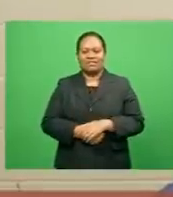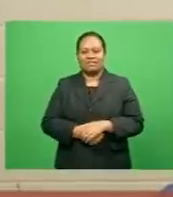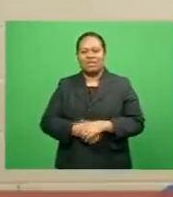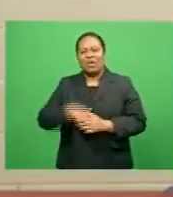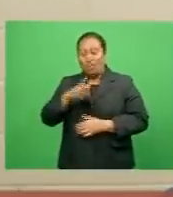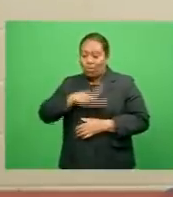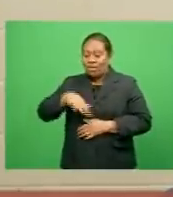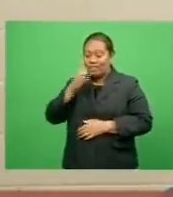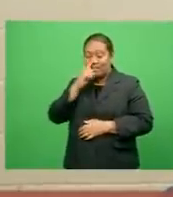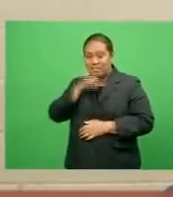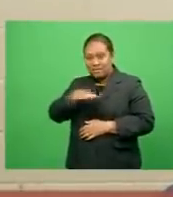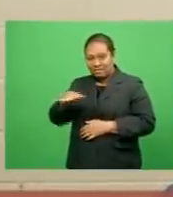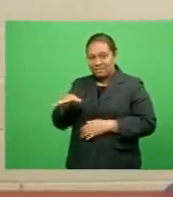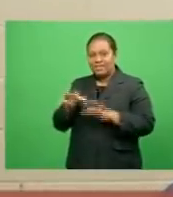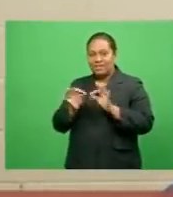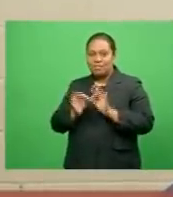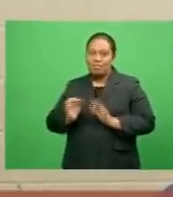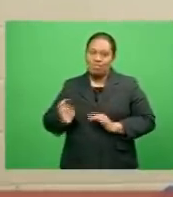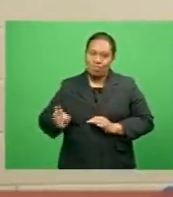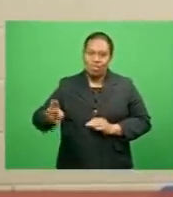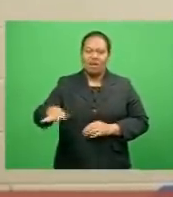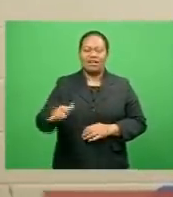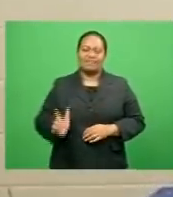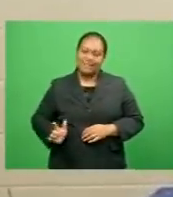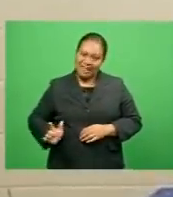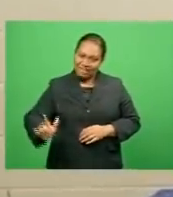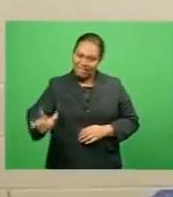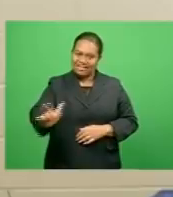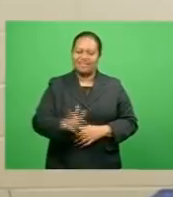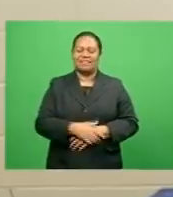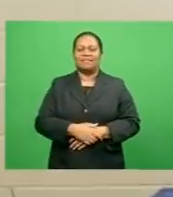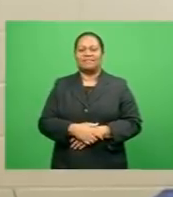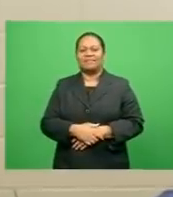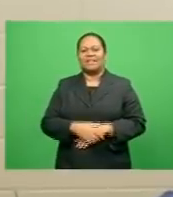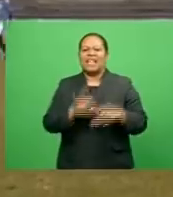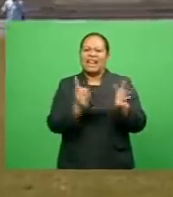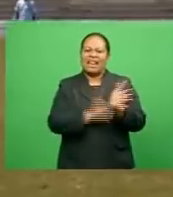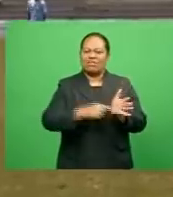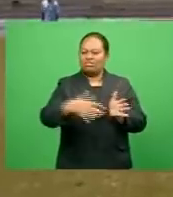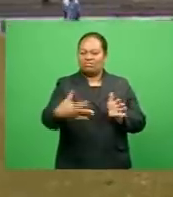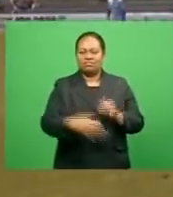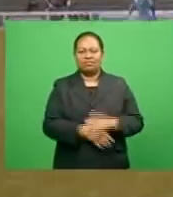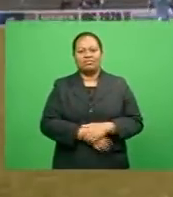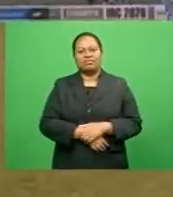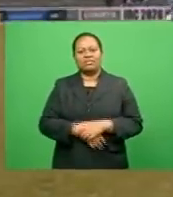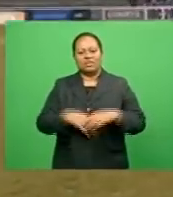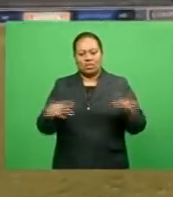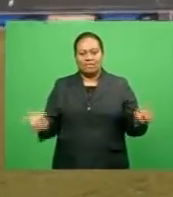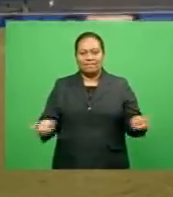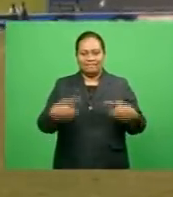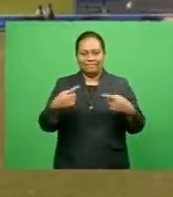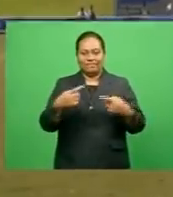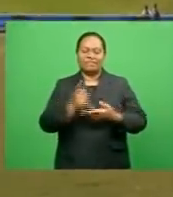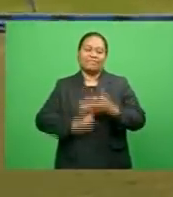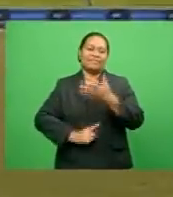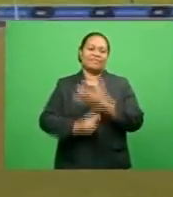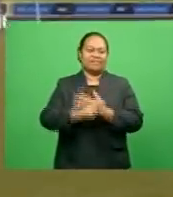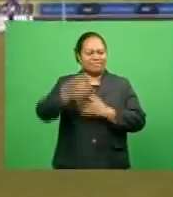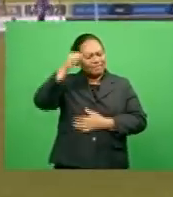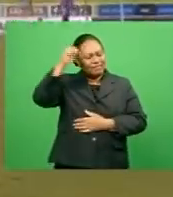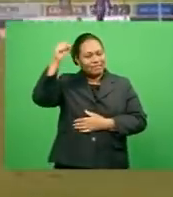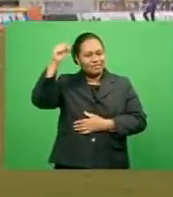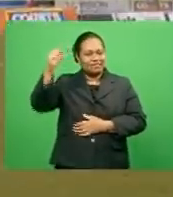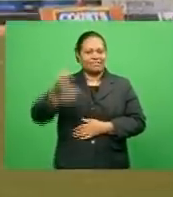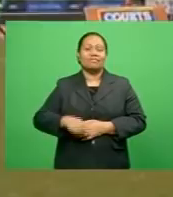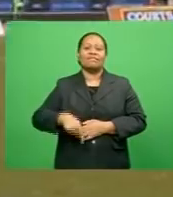Mbua, Labasa, and Laputu side. The final of the Courts IDC Senior Division will be